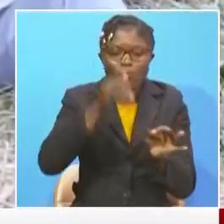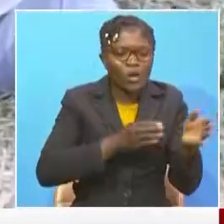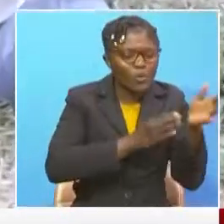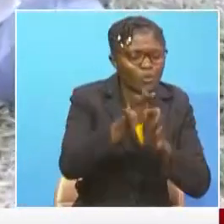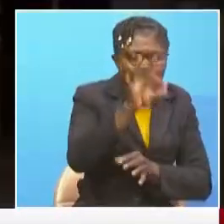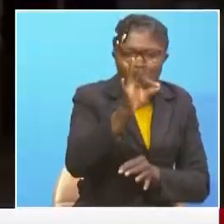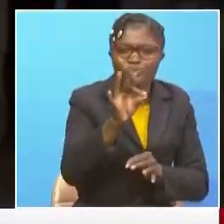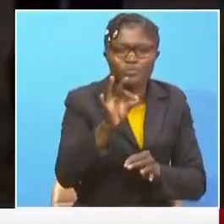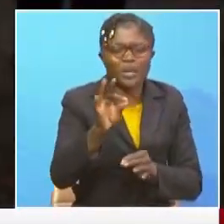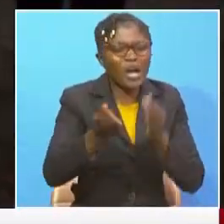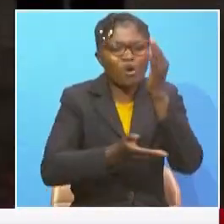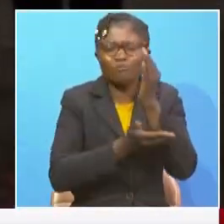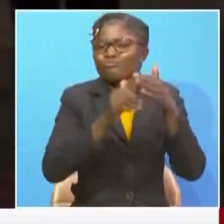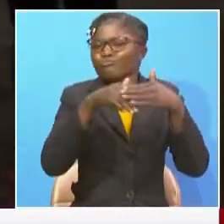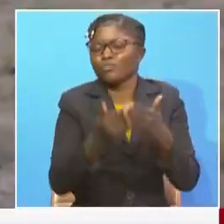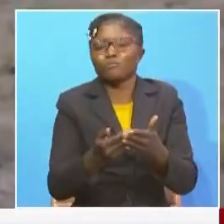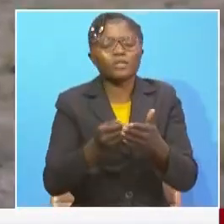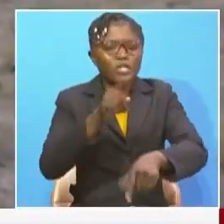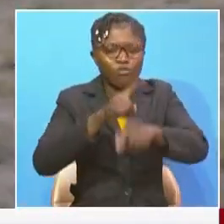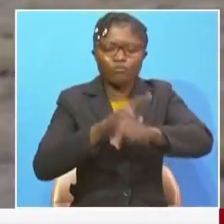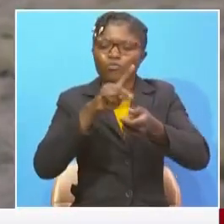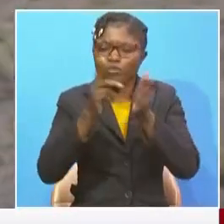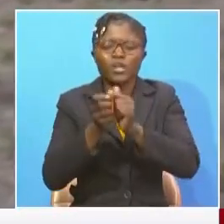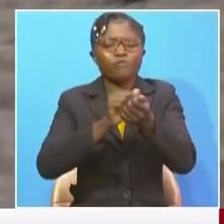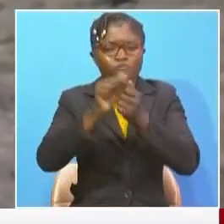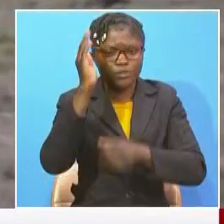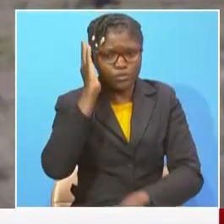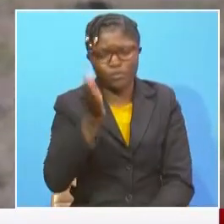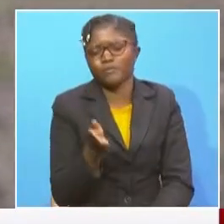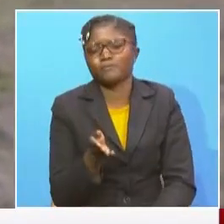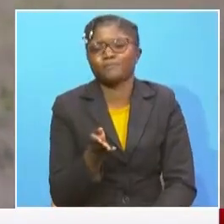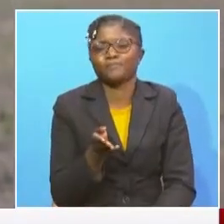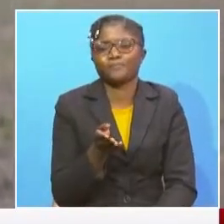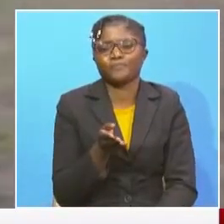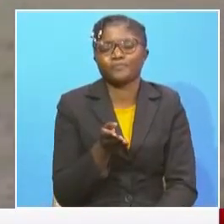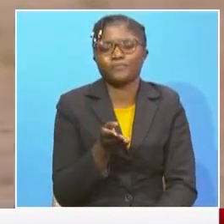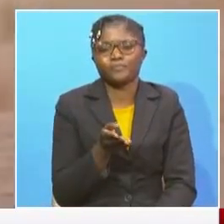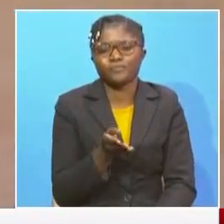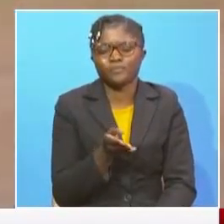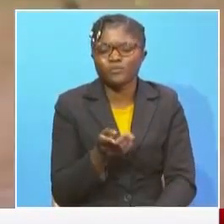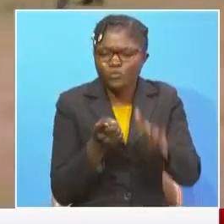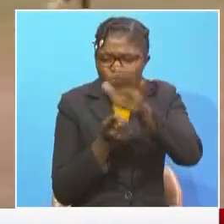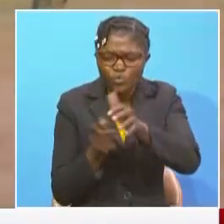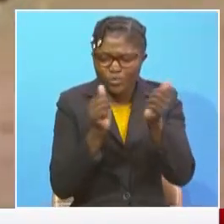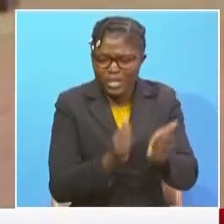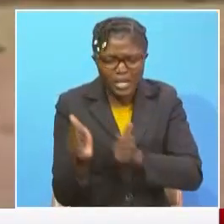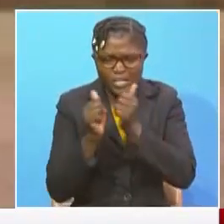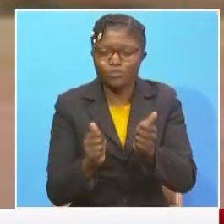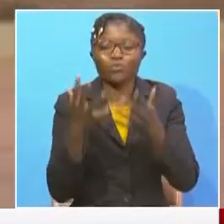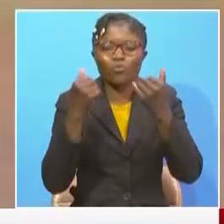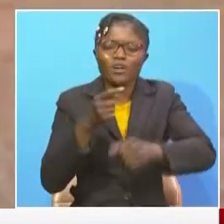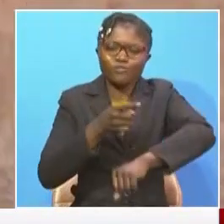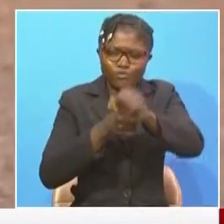tandeta twaratwara kokabora kesu pantani. Christopher Sechangwa, who officiated this entertaining game, wants